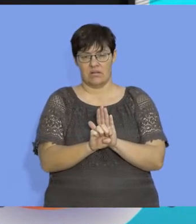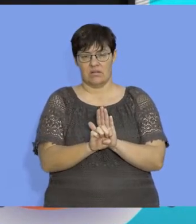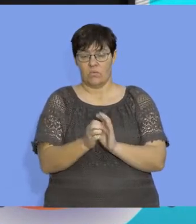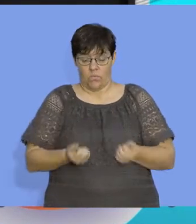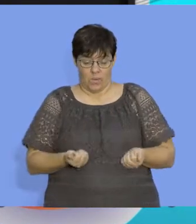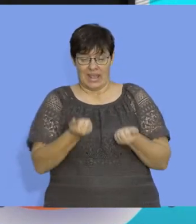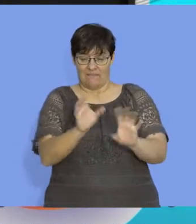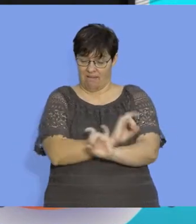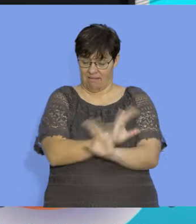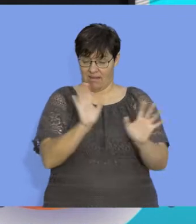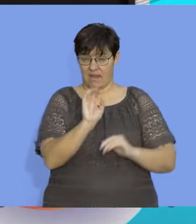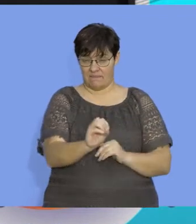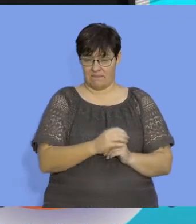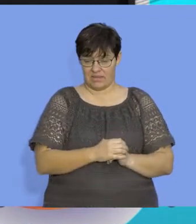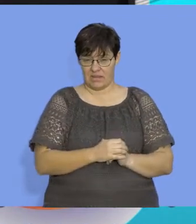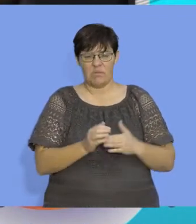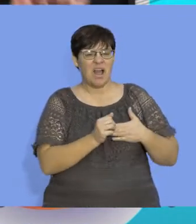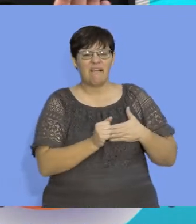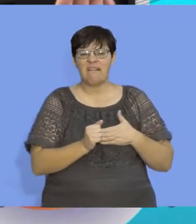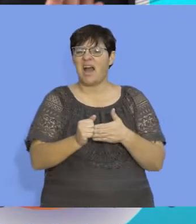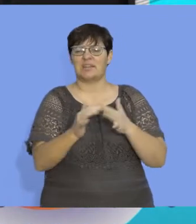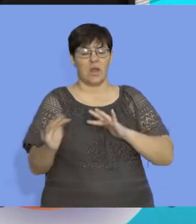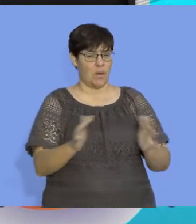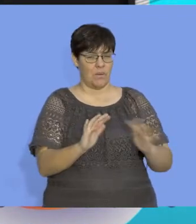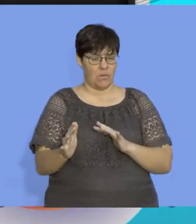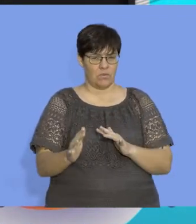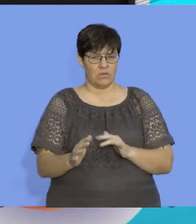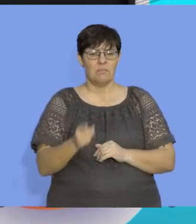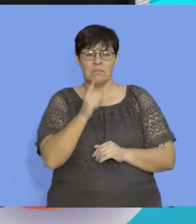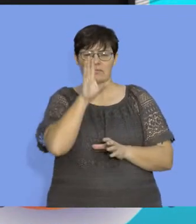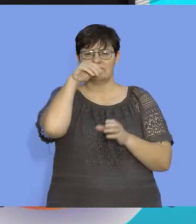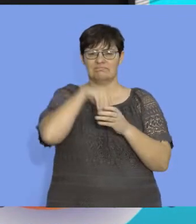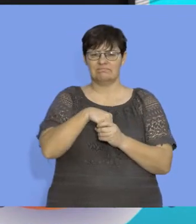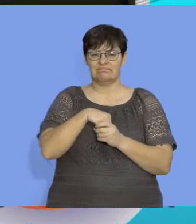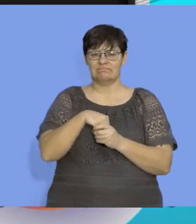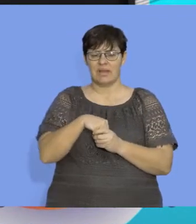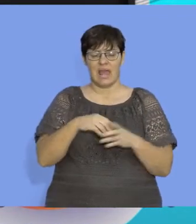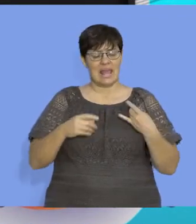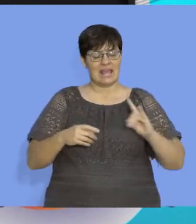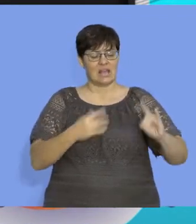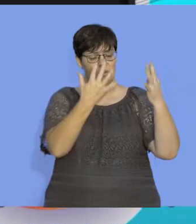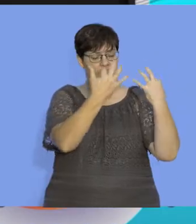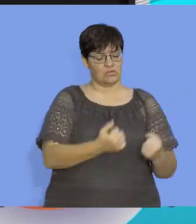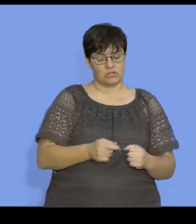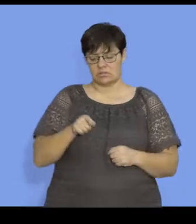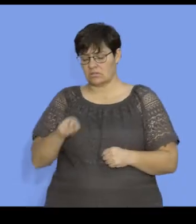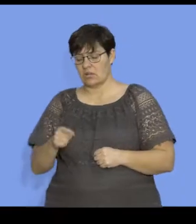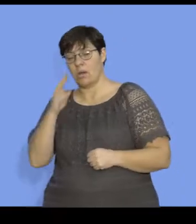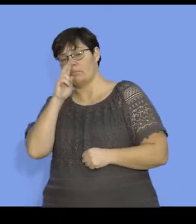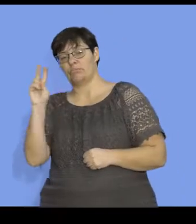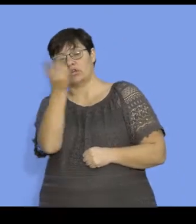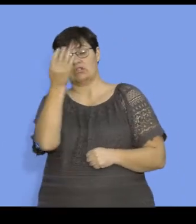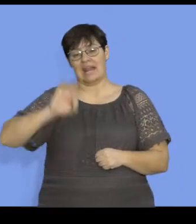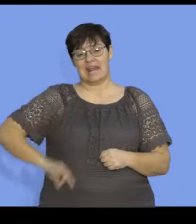guideline as to what goes into my cash budget and what goes into my projected income statement. Let's do this example